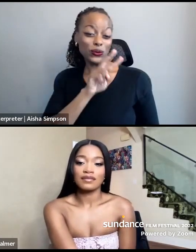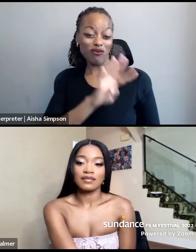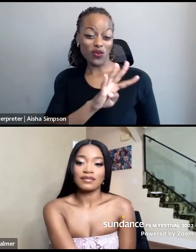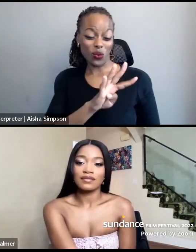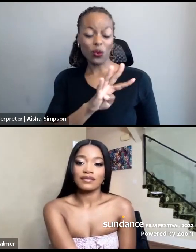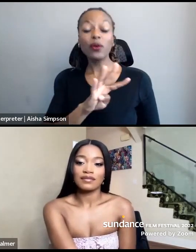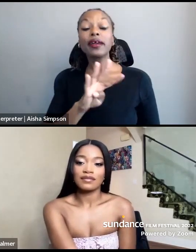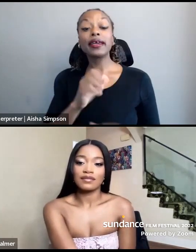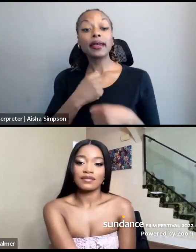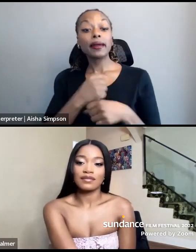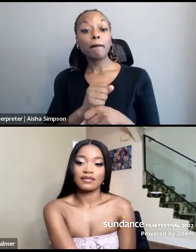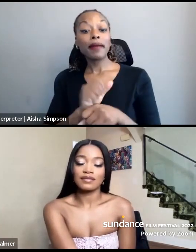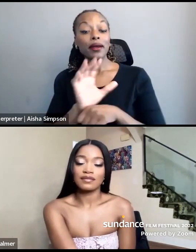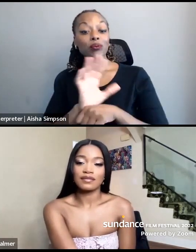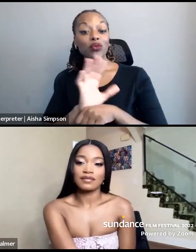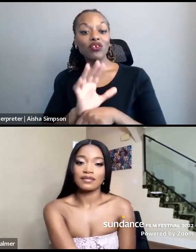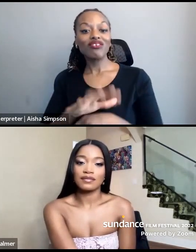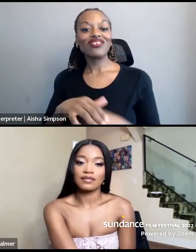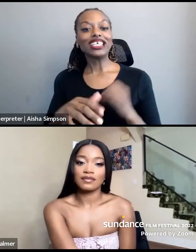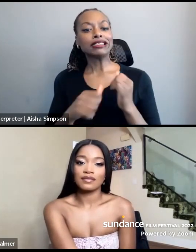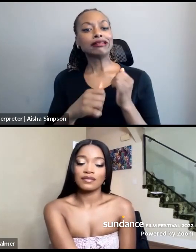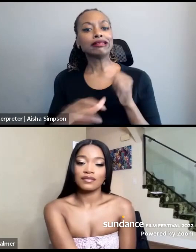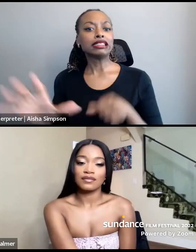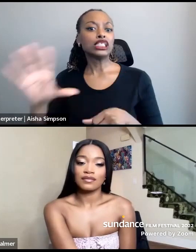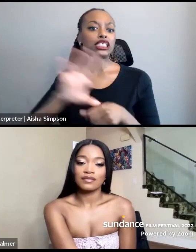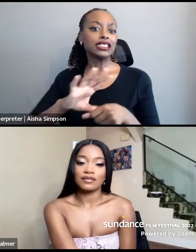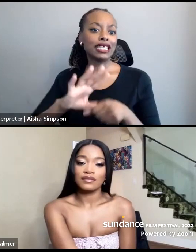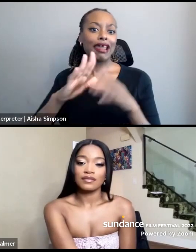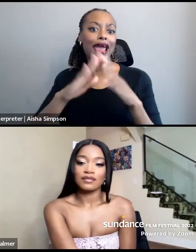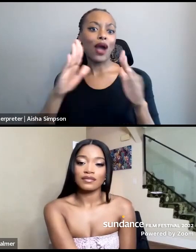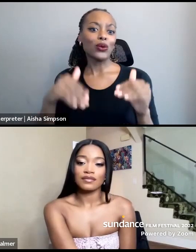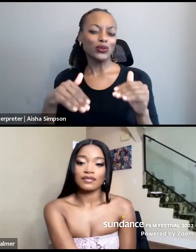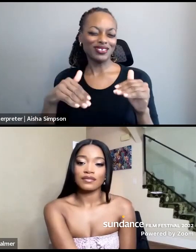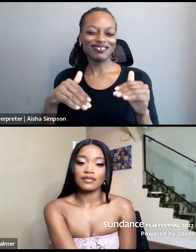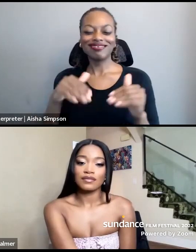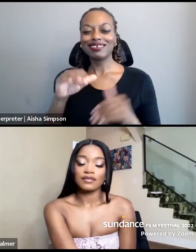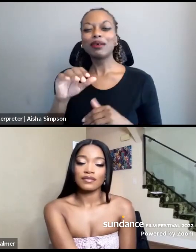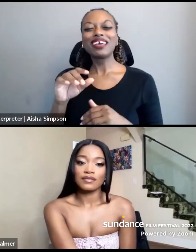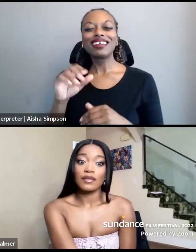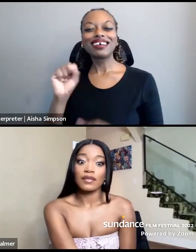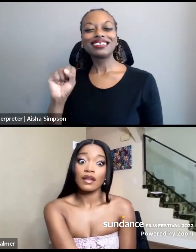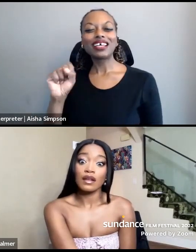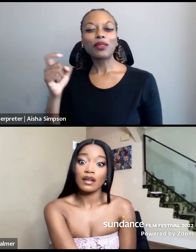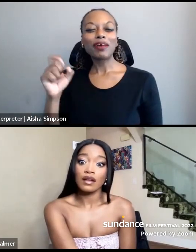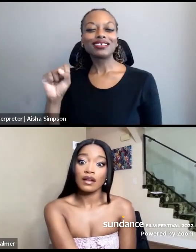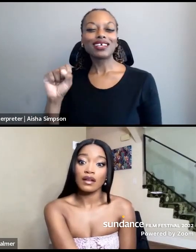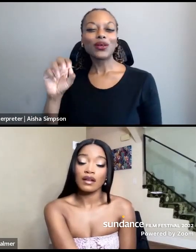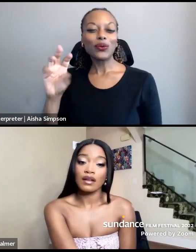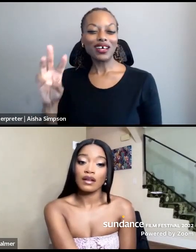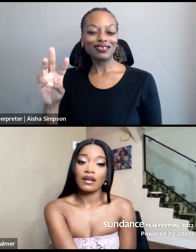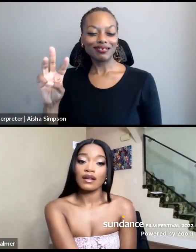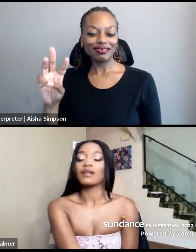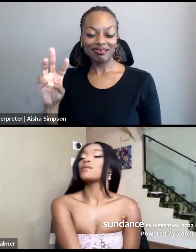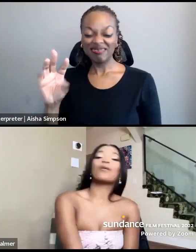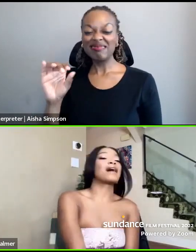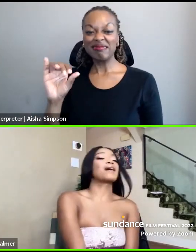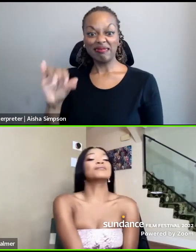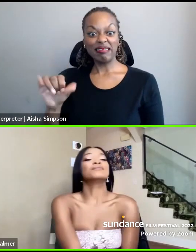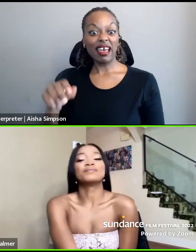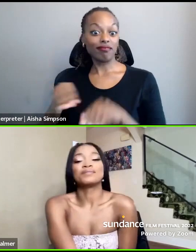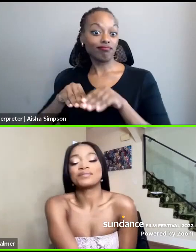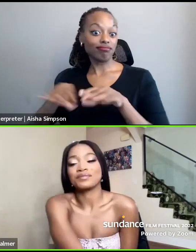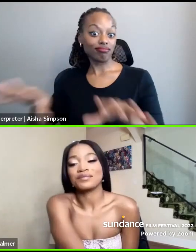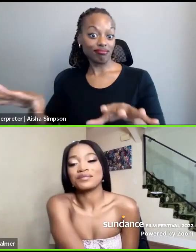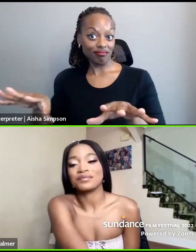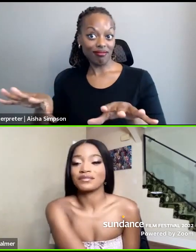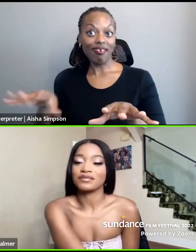ago. And he sadly has never been to a festival because he started making movies during the pandemic. So Wow.